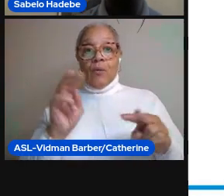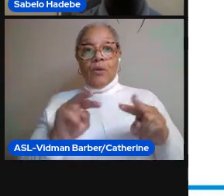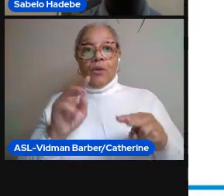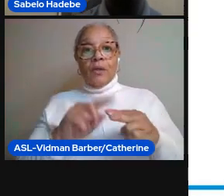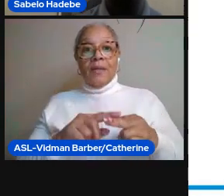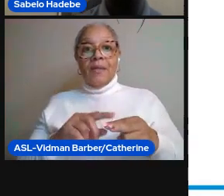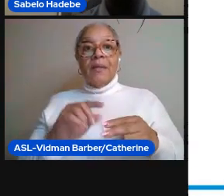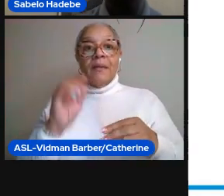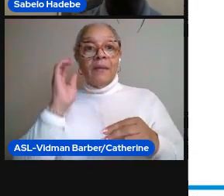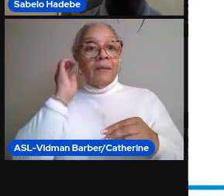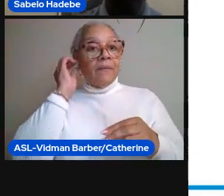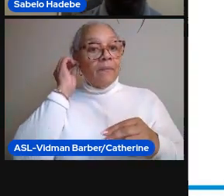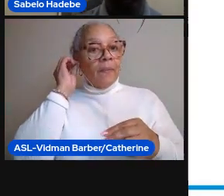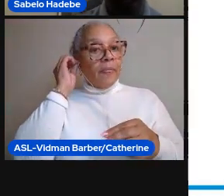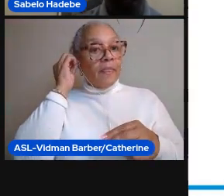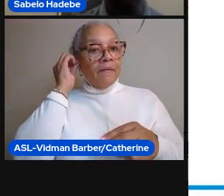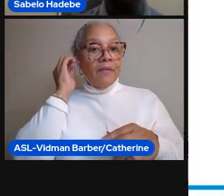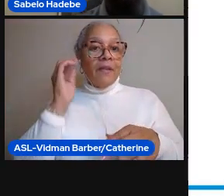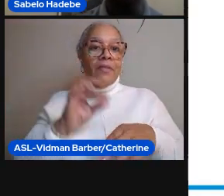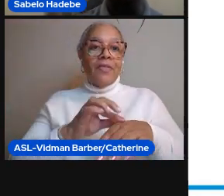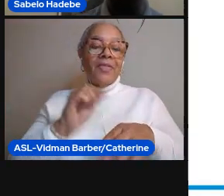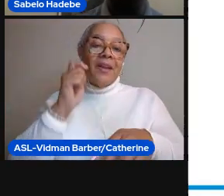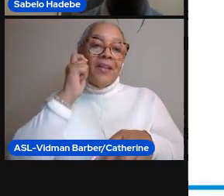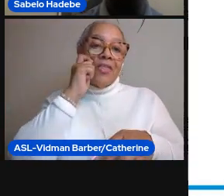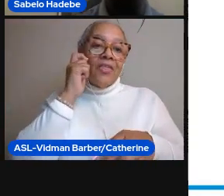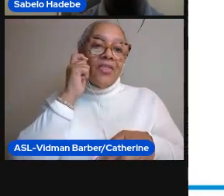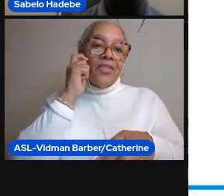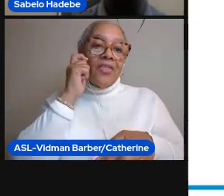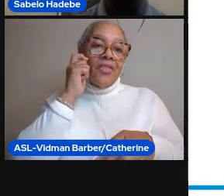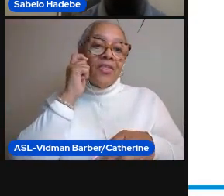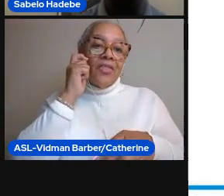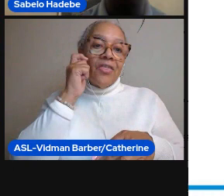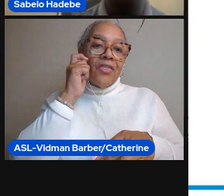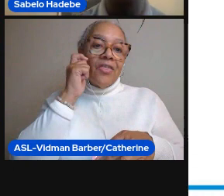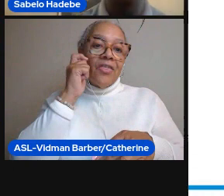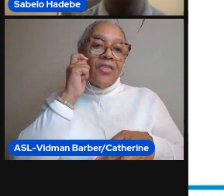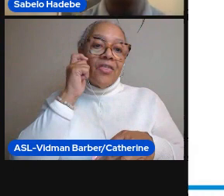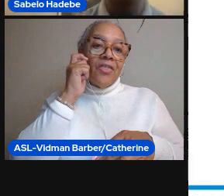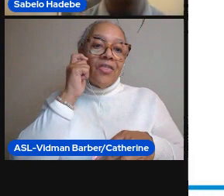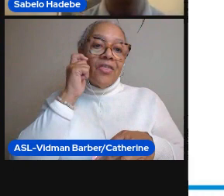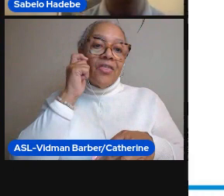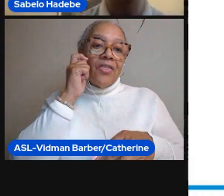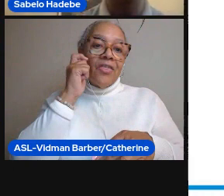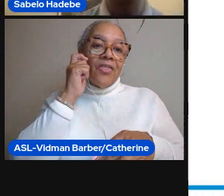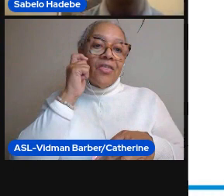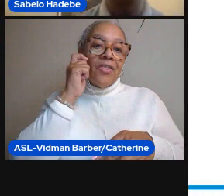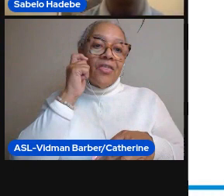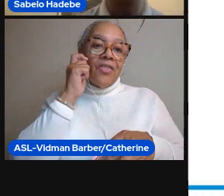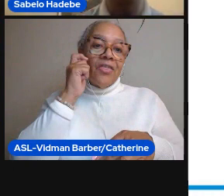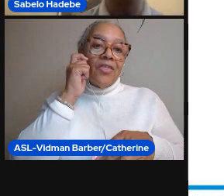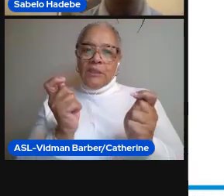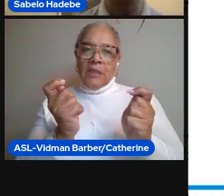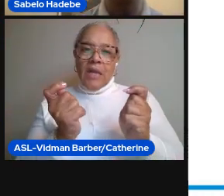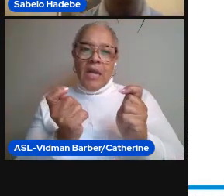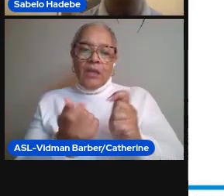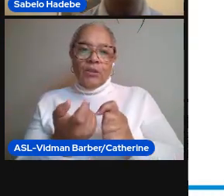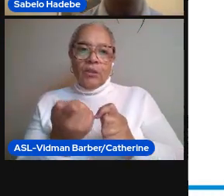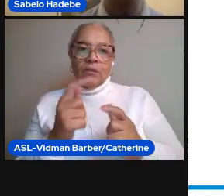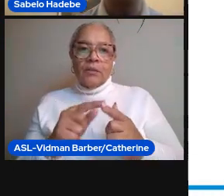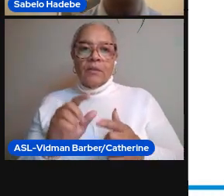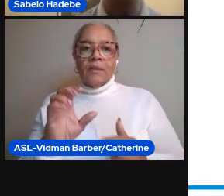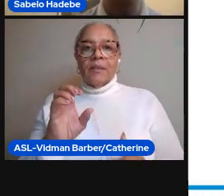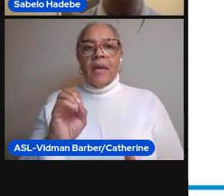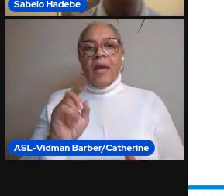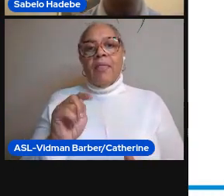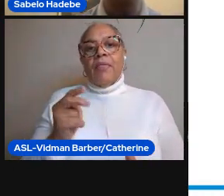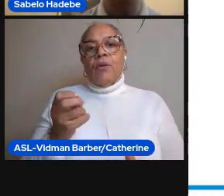thickness. I'm sorry that my slides look weird. They seem to have changed a little bit. So this is ethanol controls in the